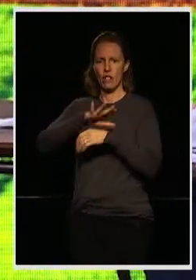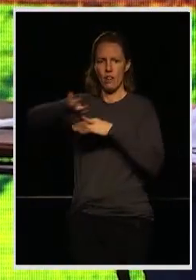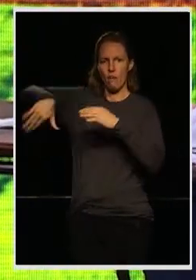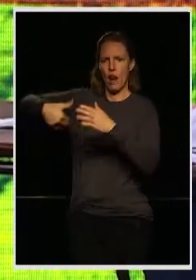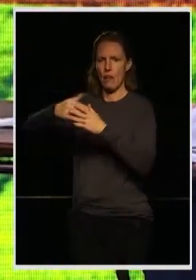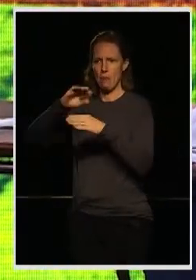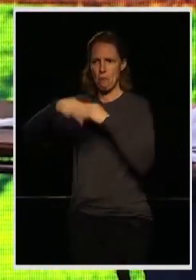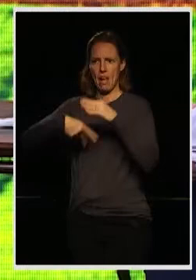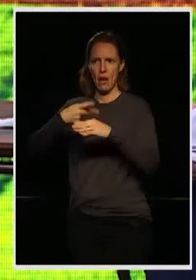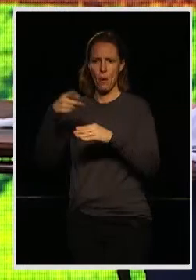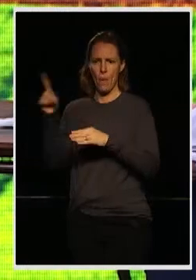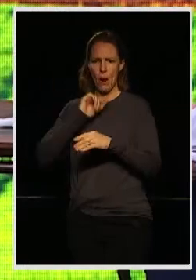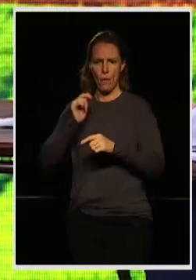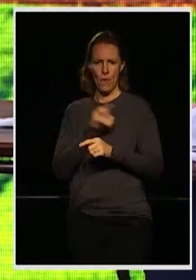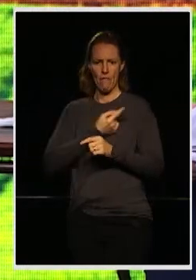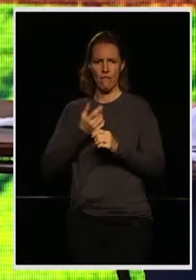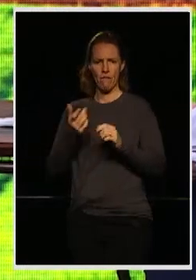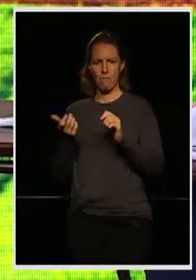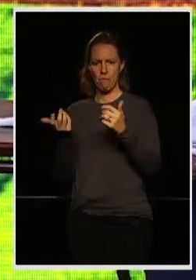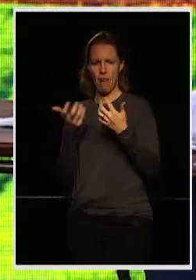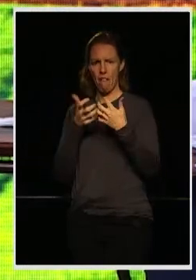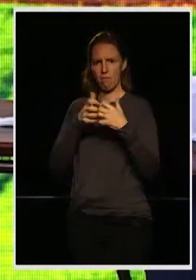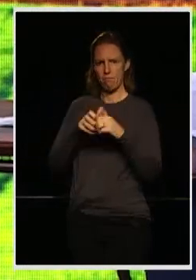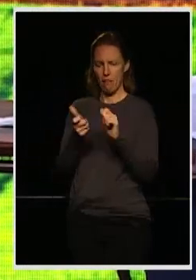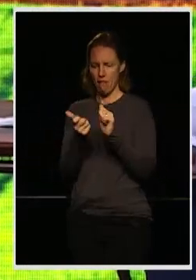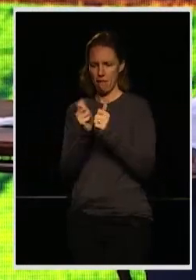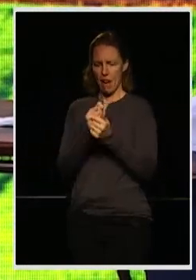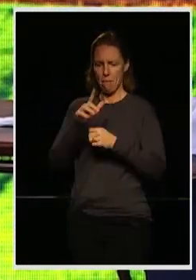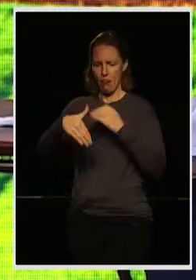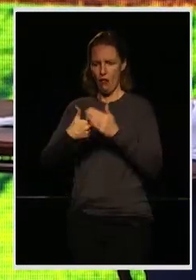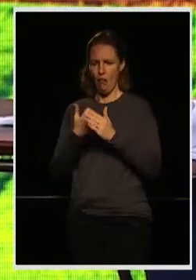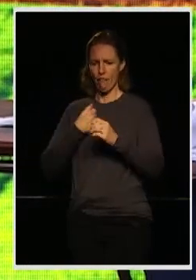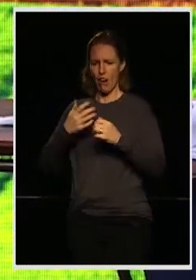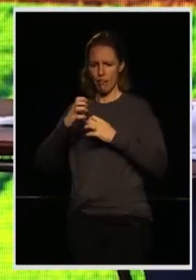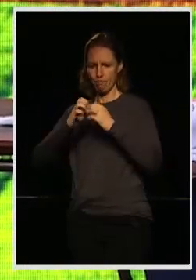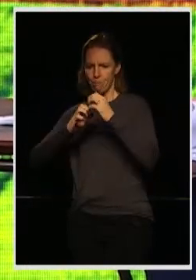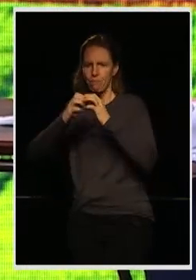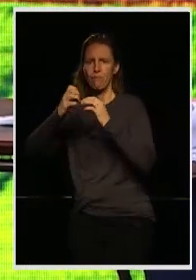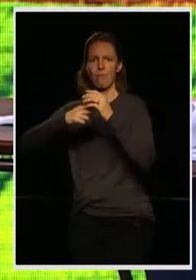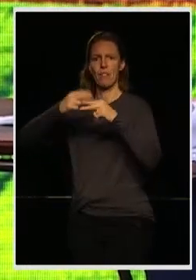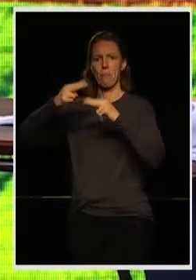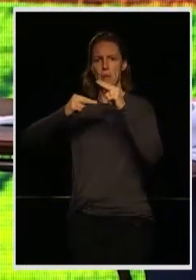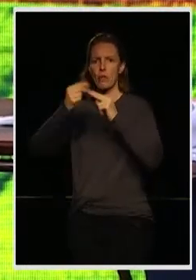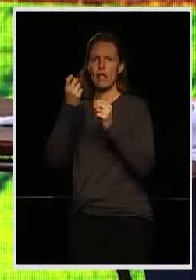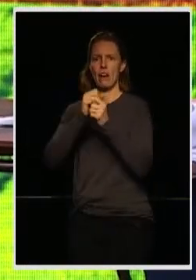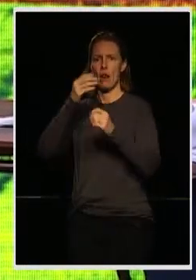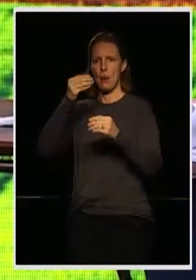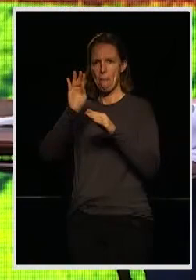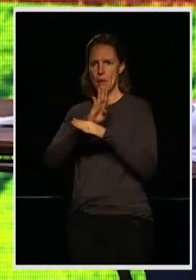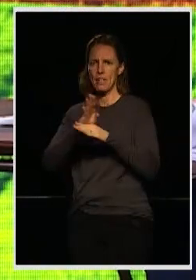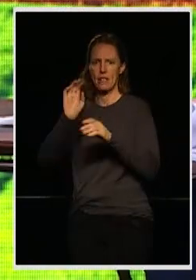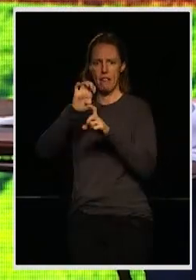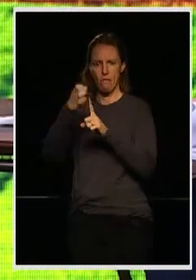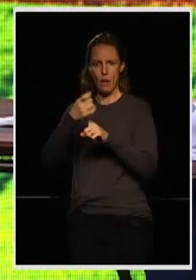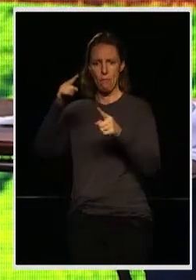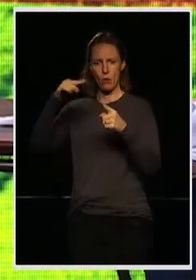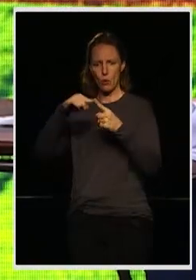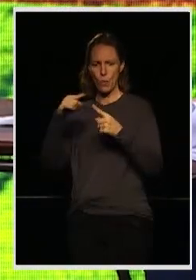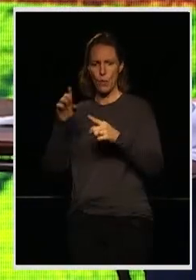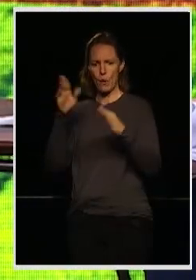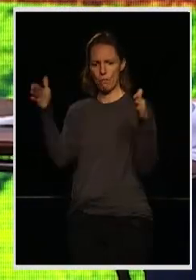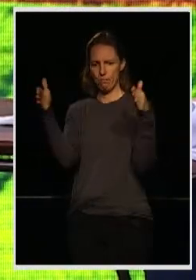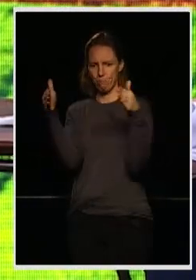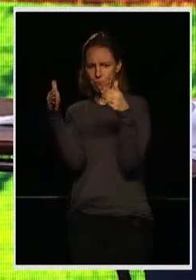we've adapted all of our systems, our infrastructure, our food system, our business environment, to a